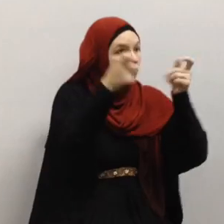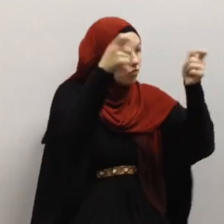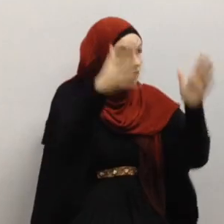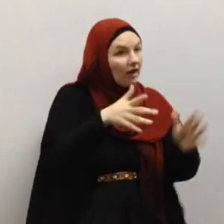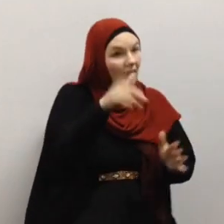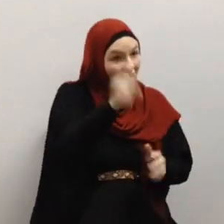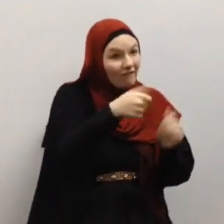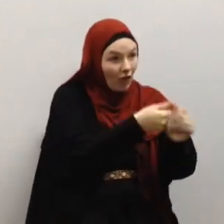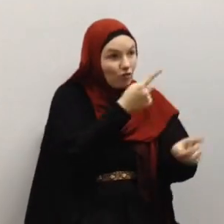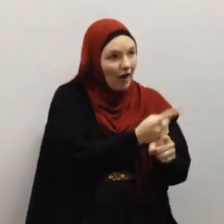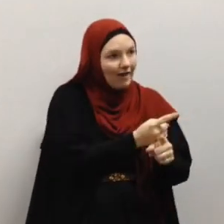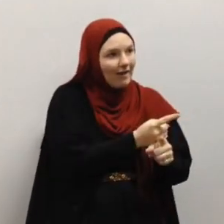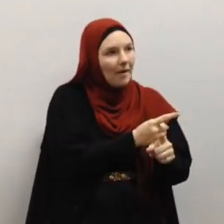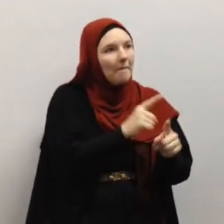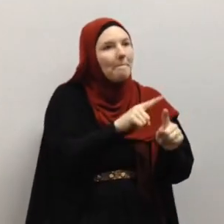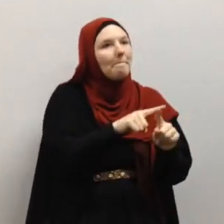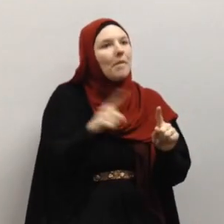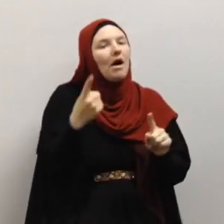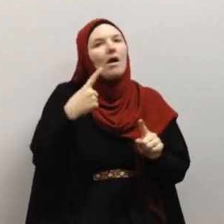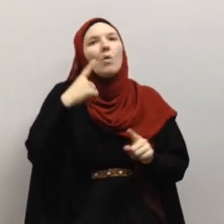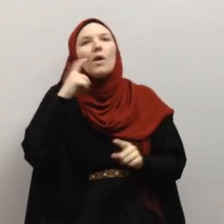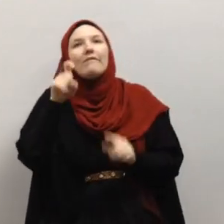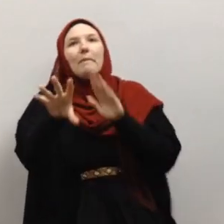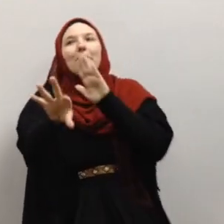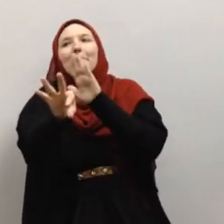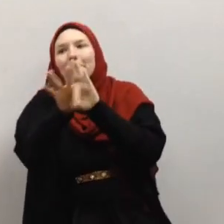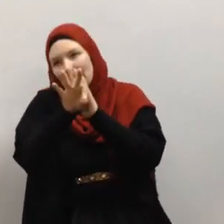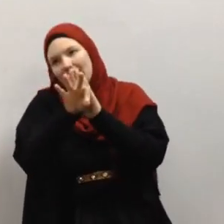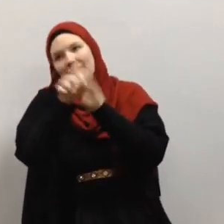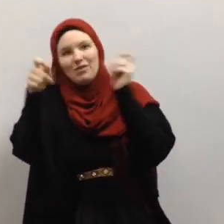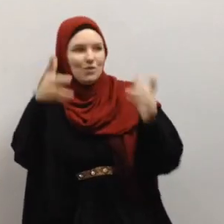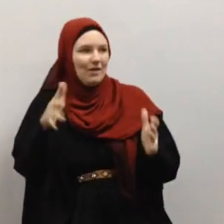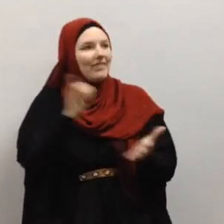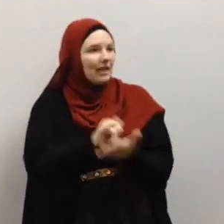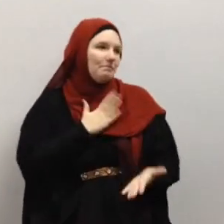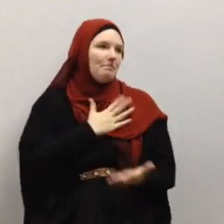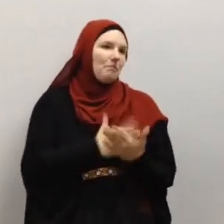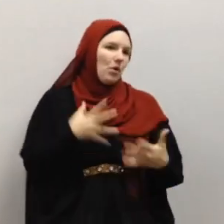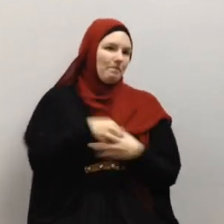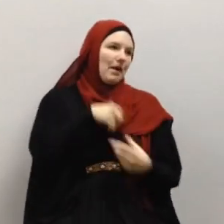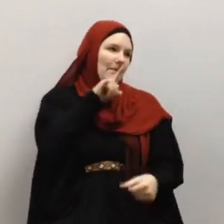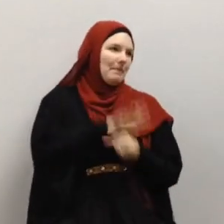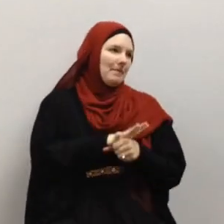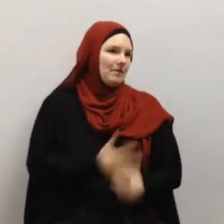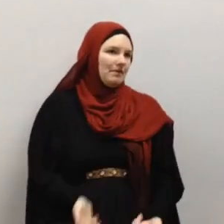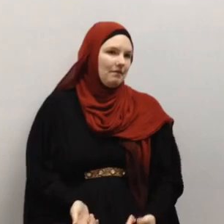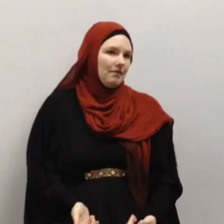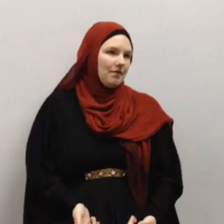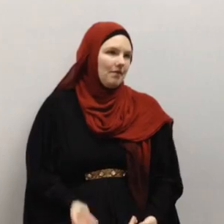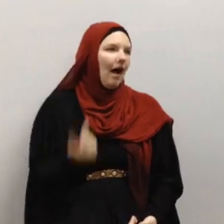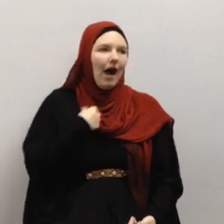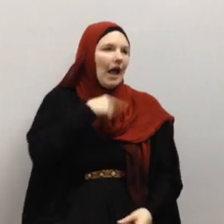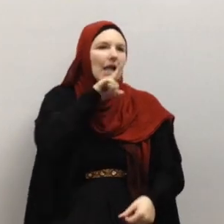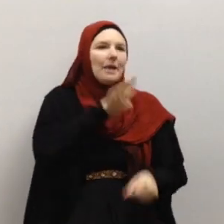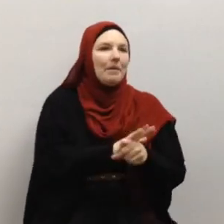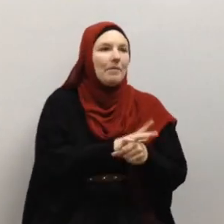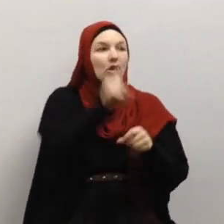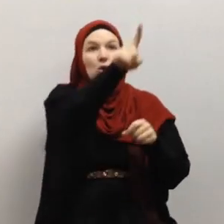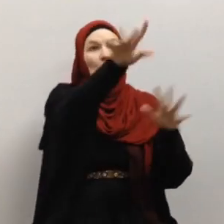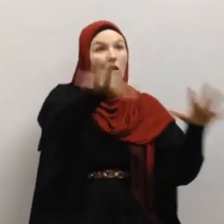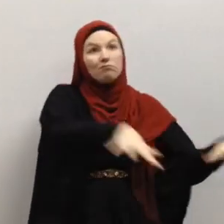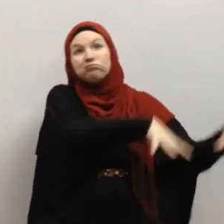guidance. That's my commitment. I didn't pledge to someone who took over power by the